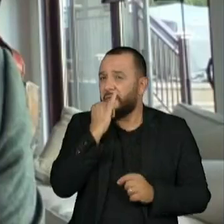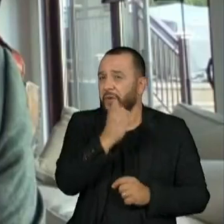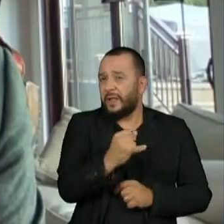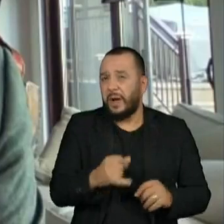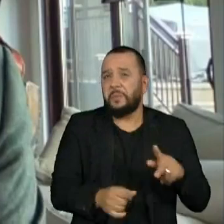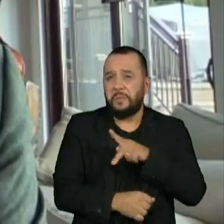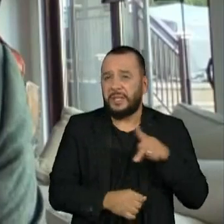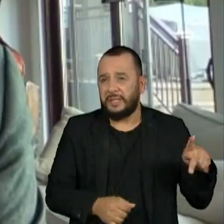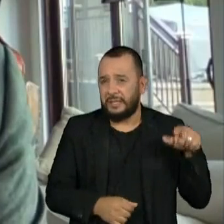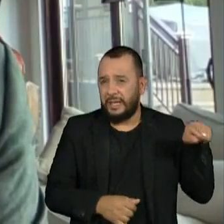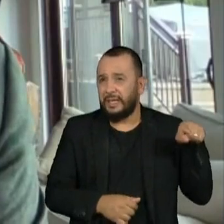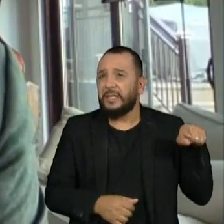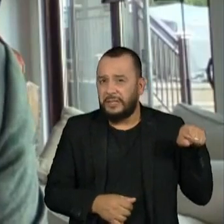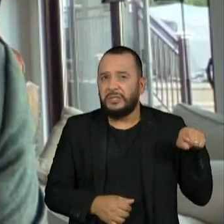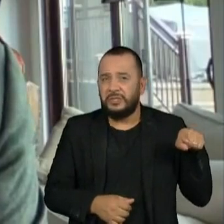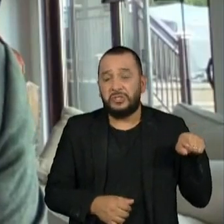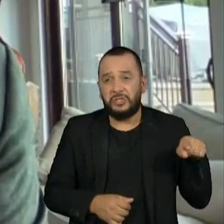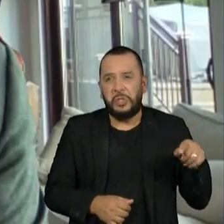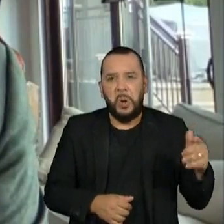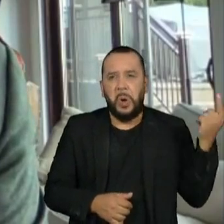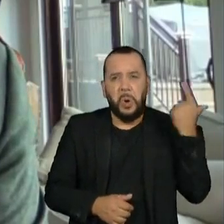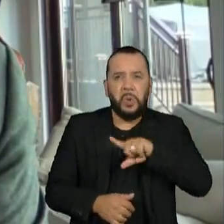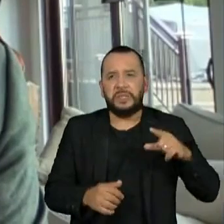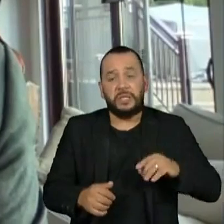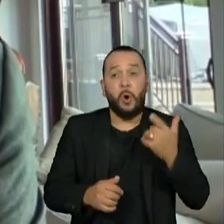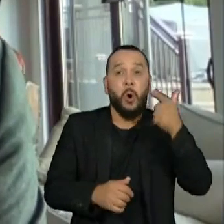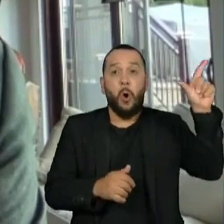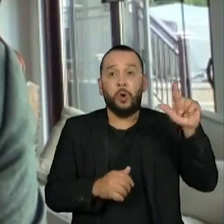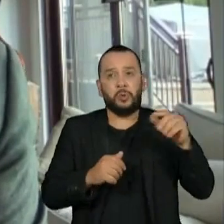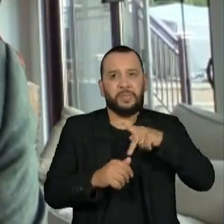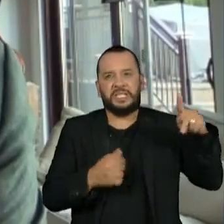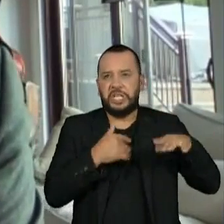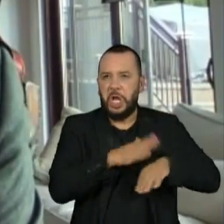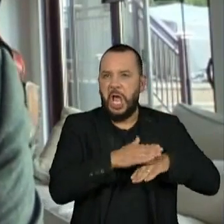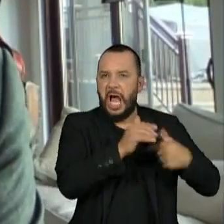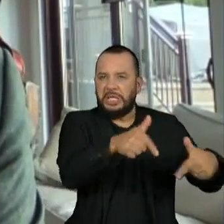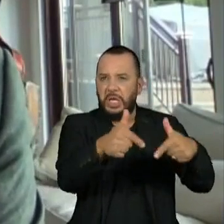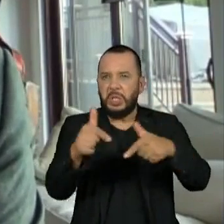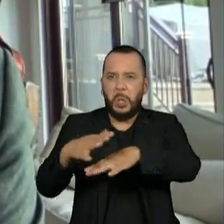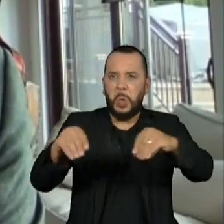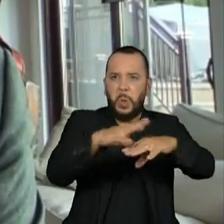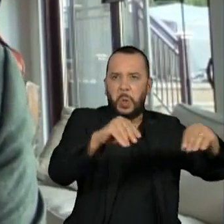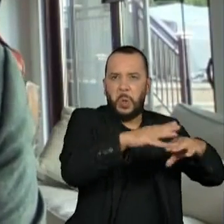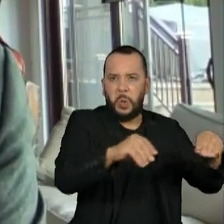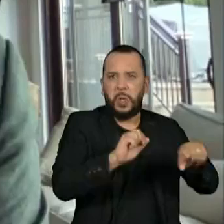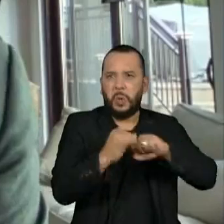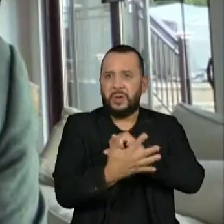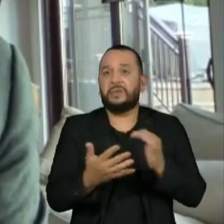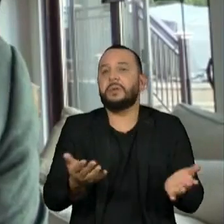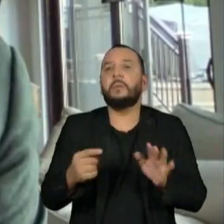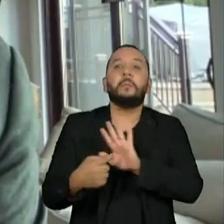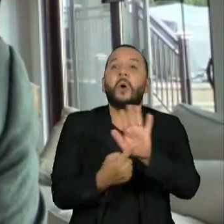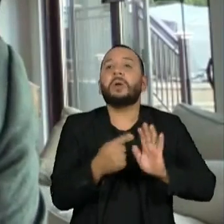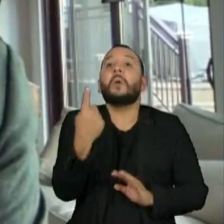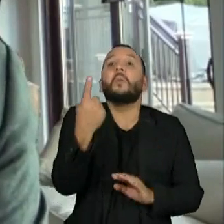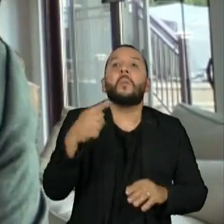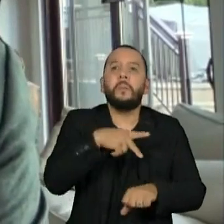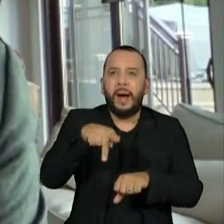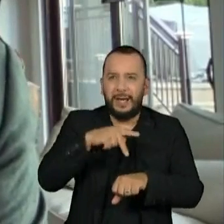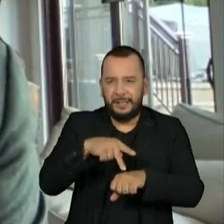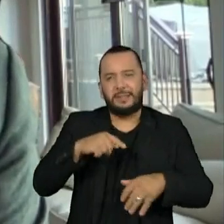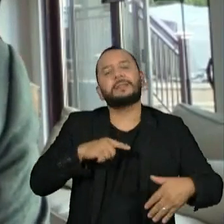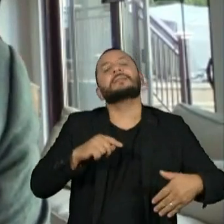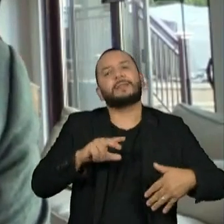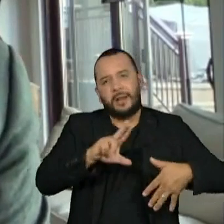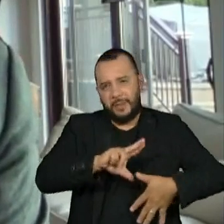president would have had a much better success. You know, show me the country in Latin America that succeeded